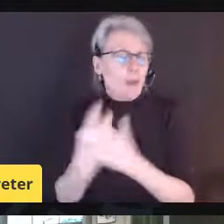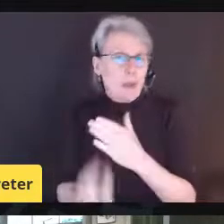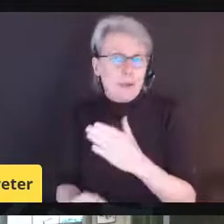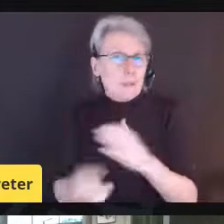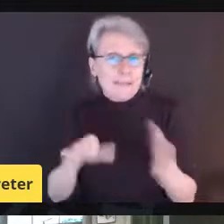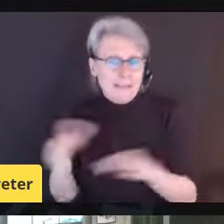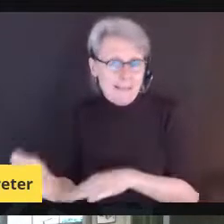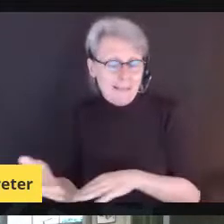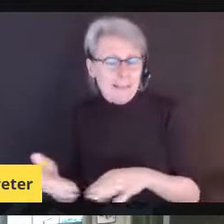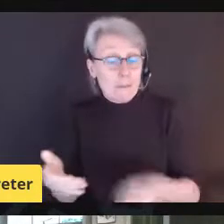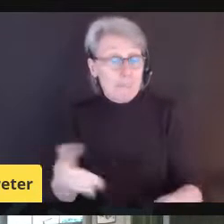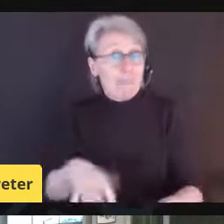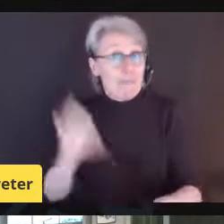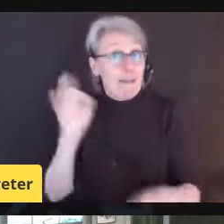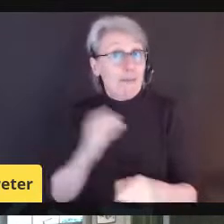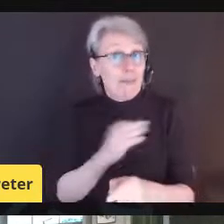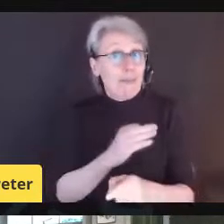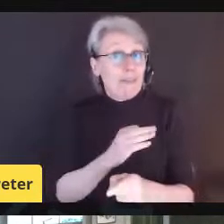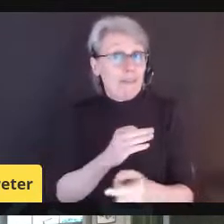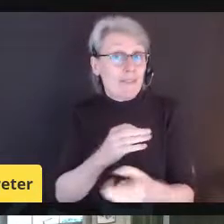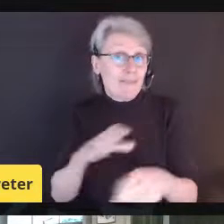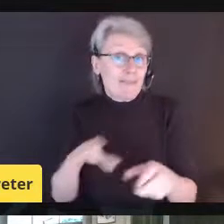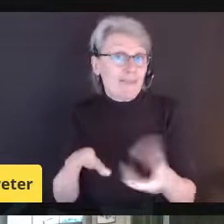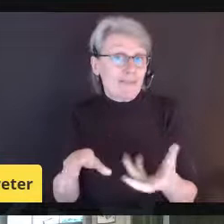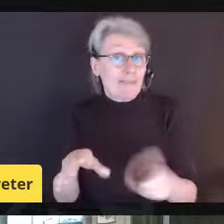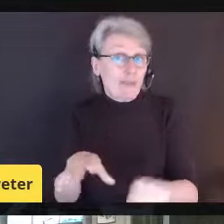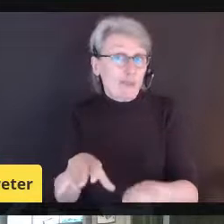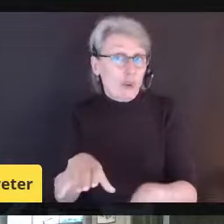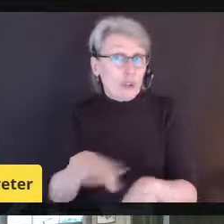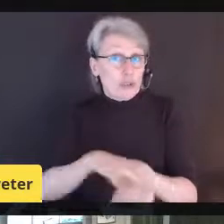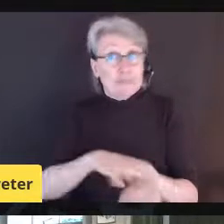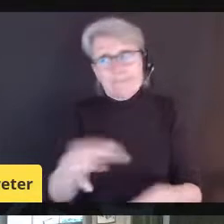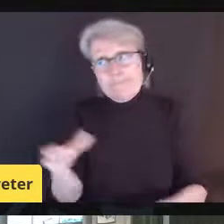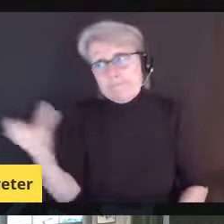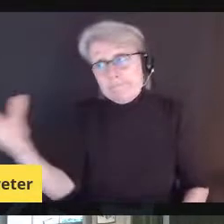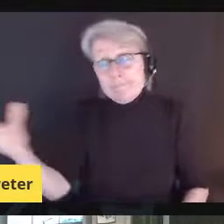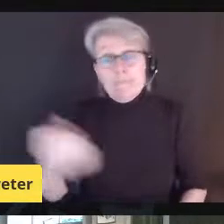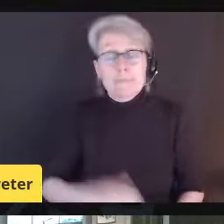Mm-hmm. That does sound, yeah. That closure is so important.